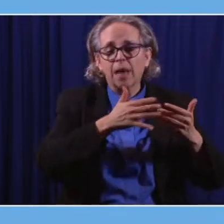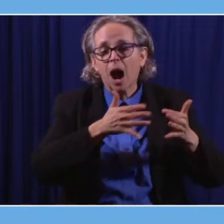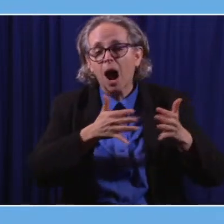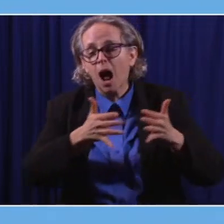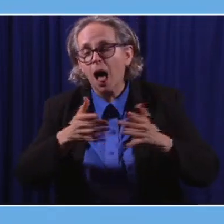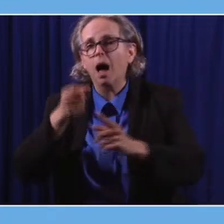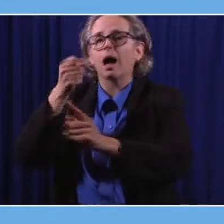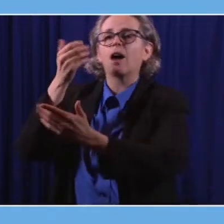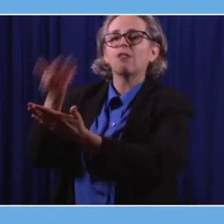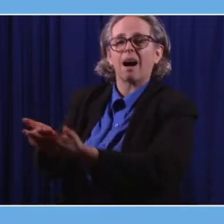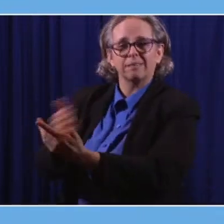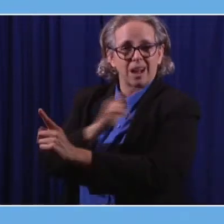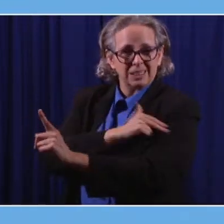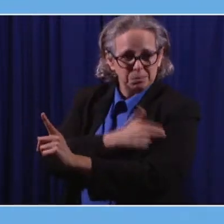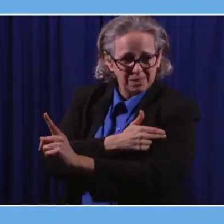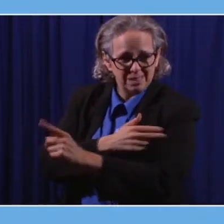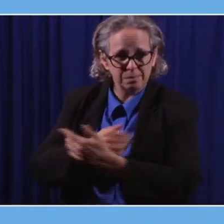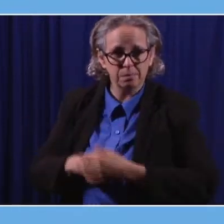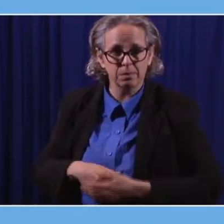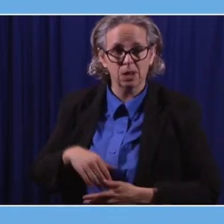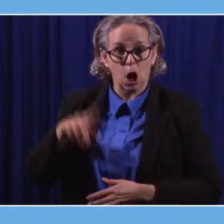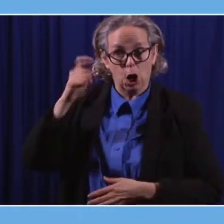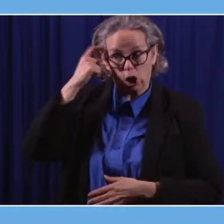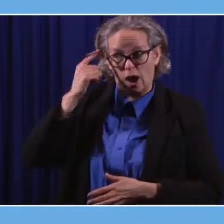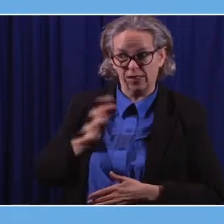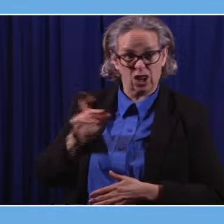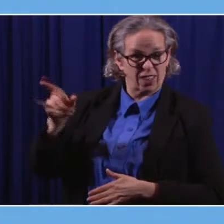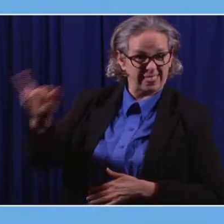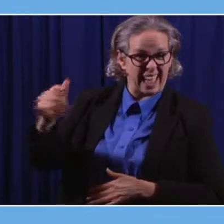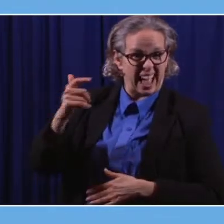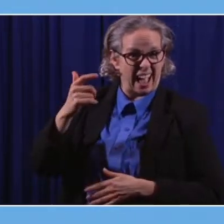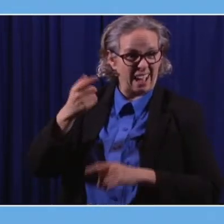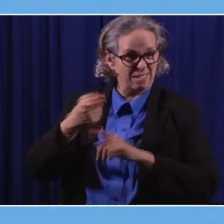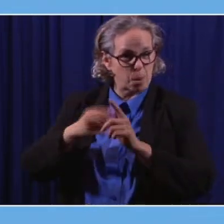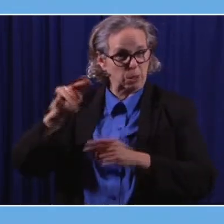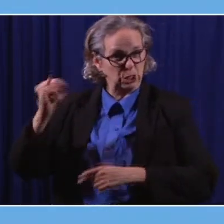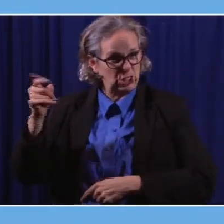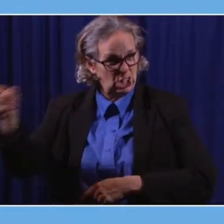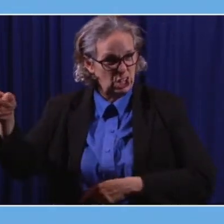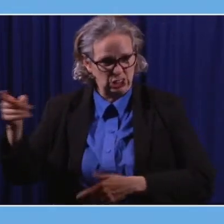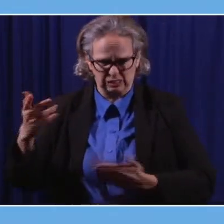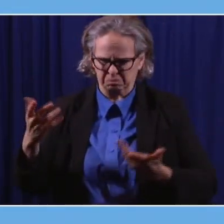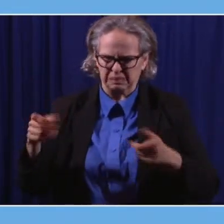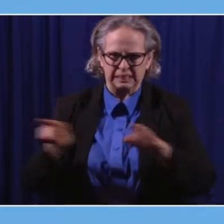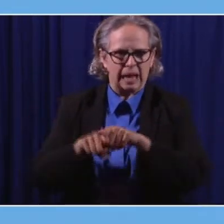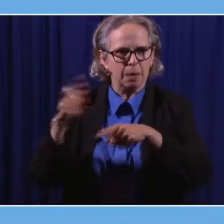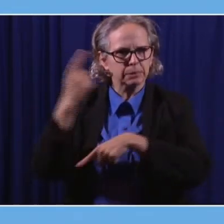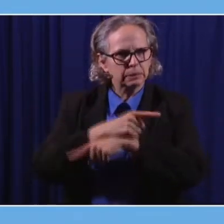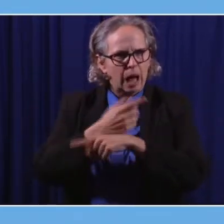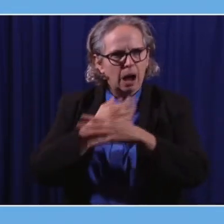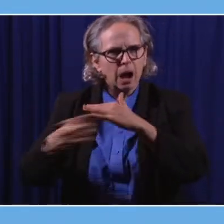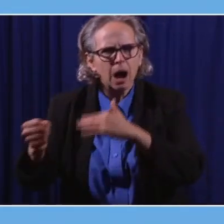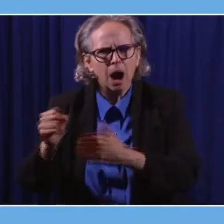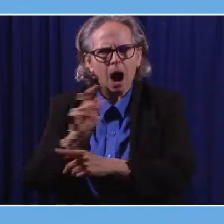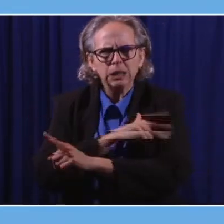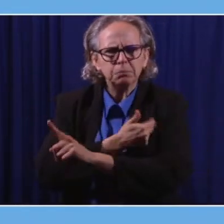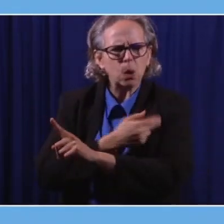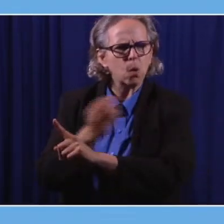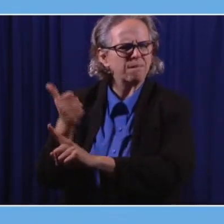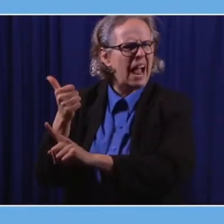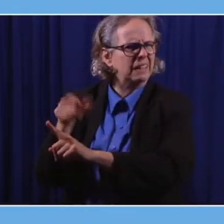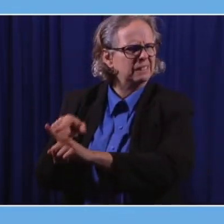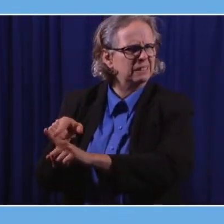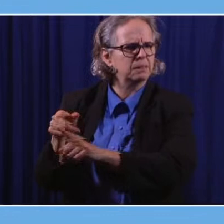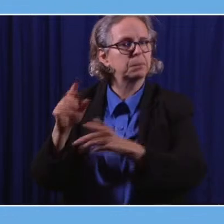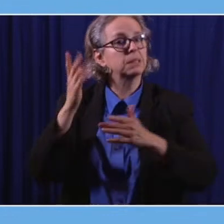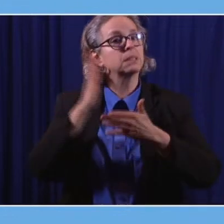was, apparently within the same day. This number has been trending higher for the past several weeks.